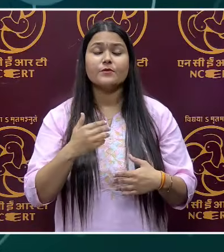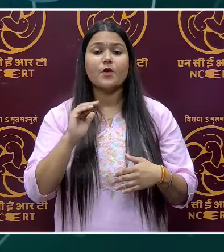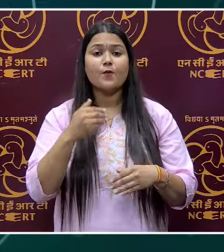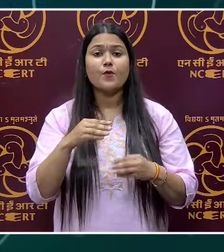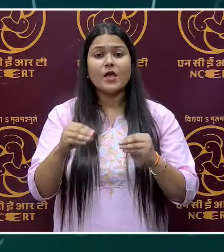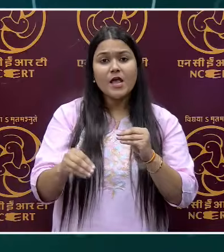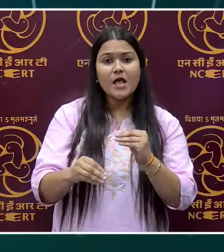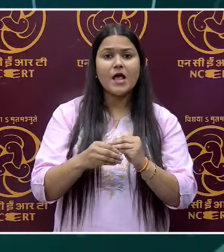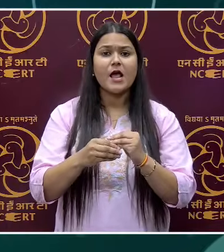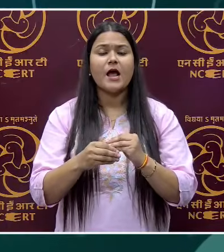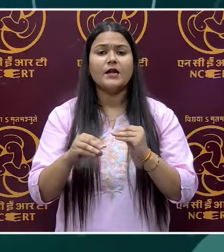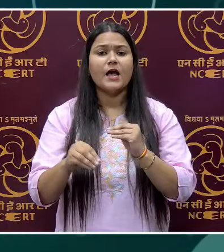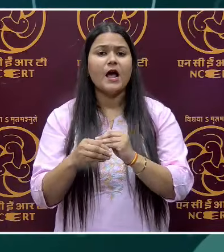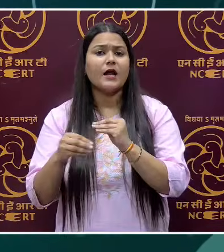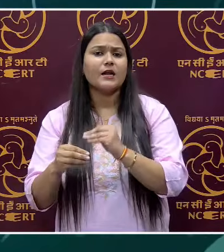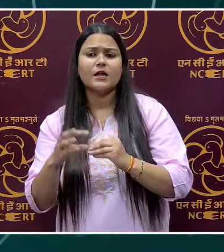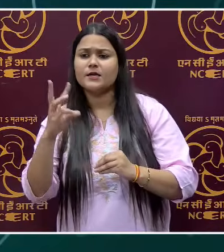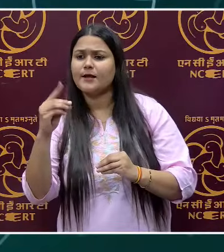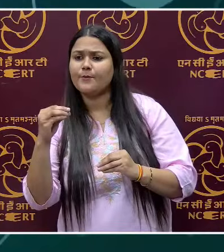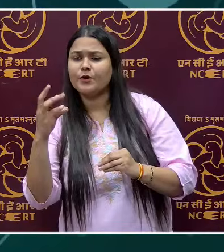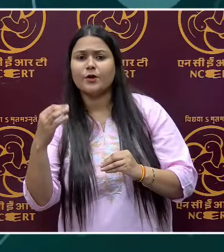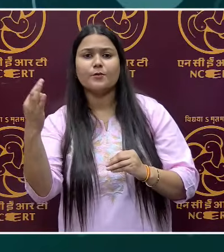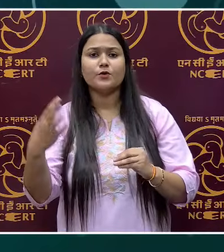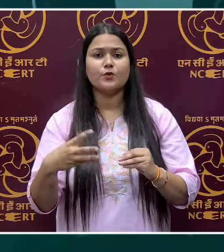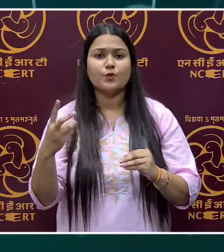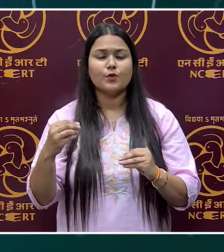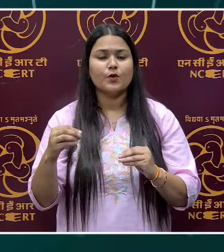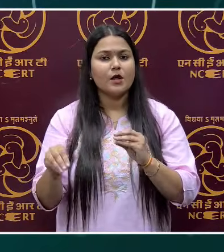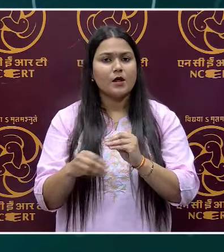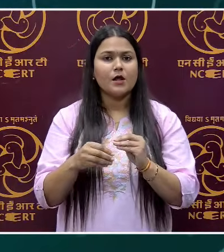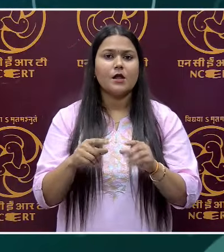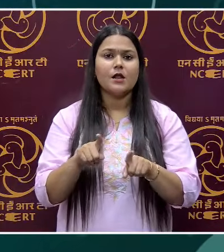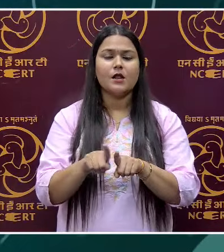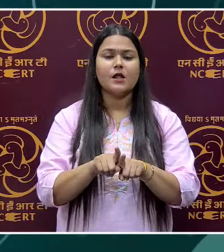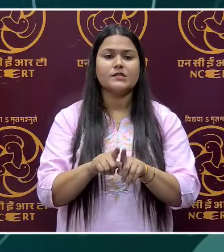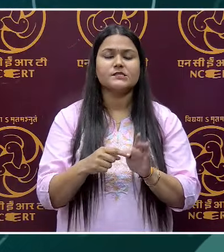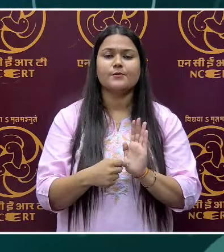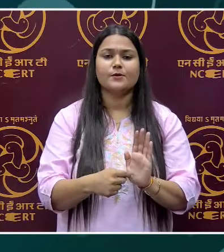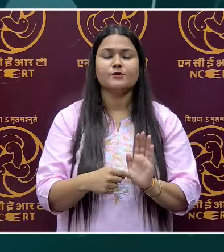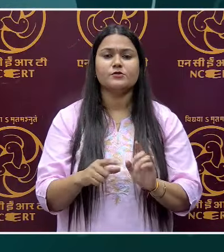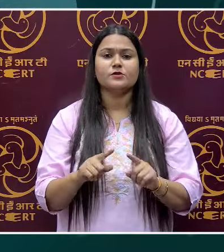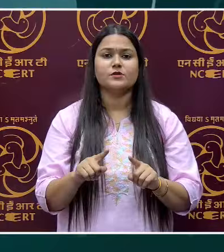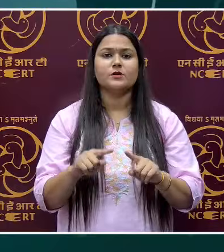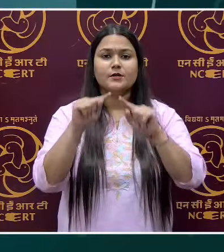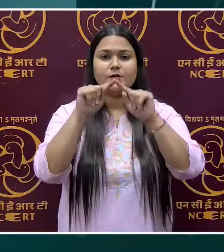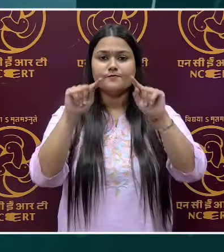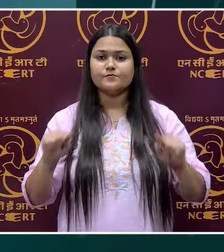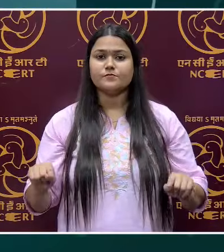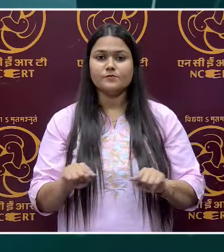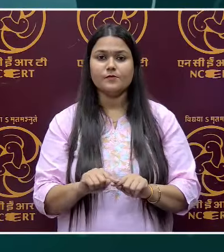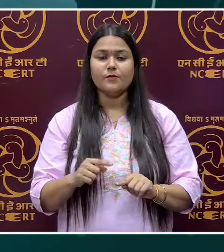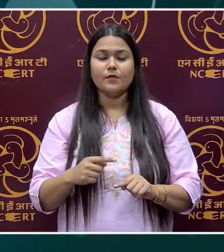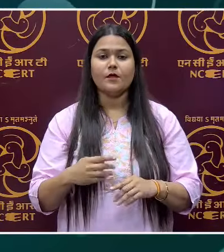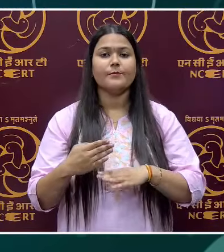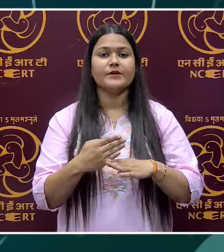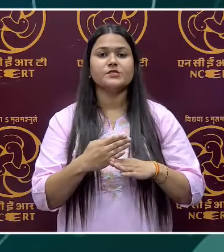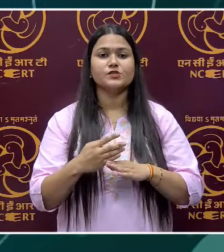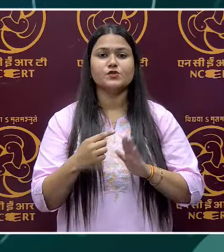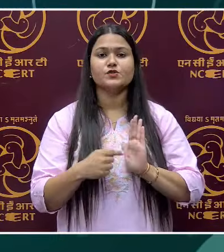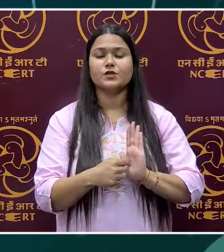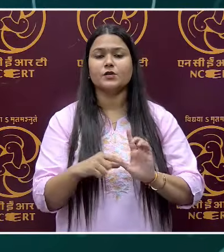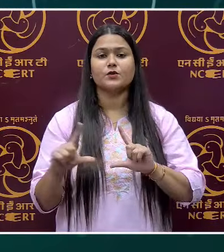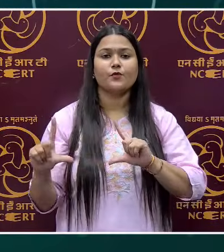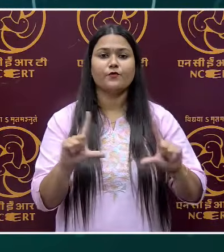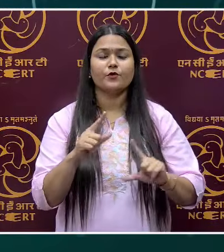numbers just above it. We get this particular number. Like you can see on my this screen, I can show you on